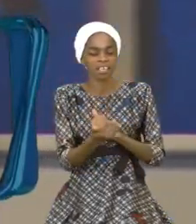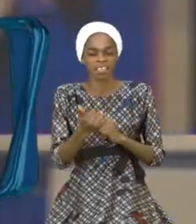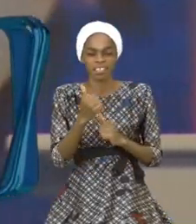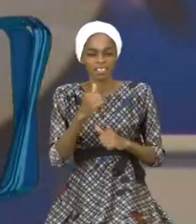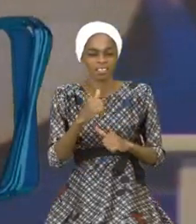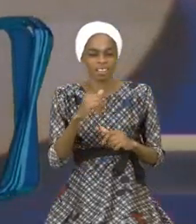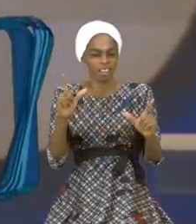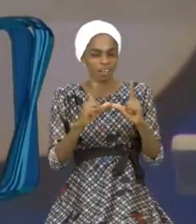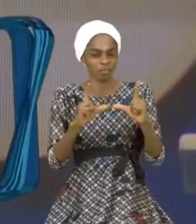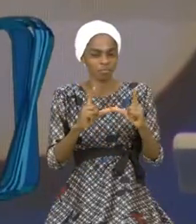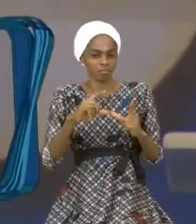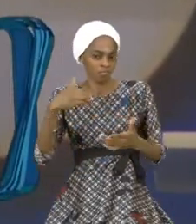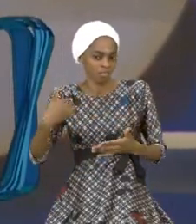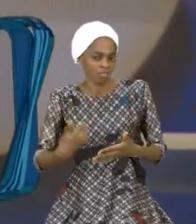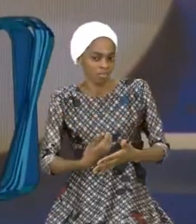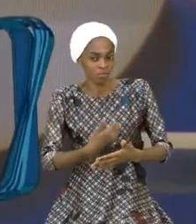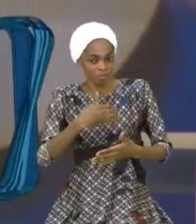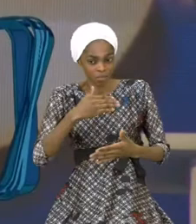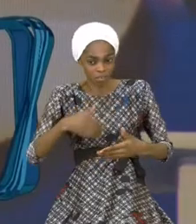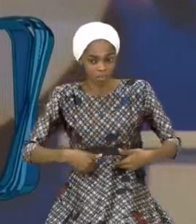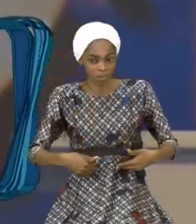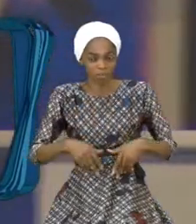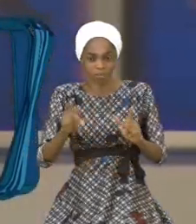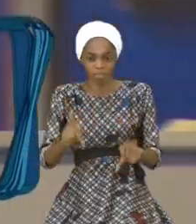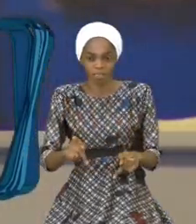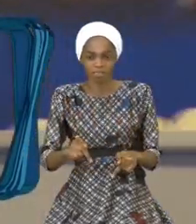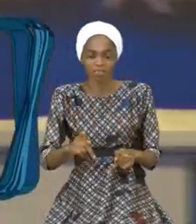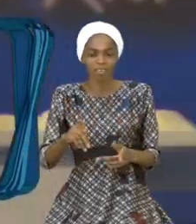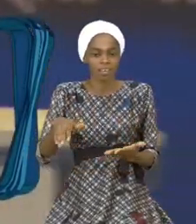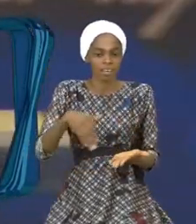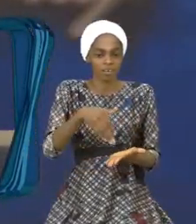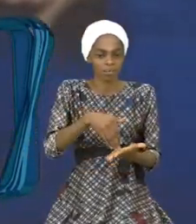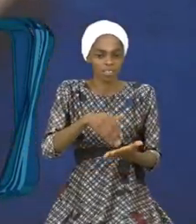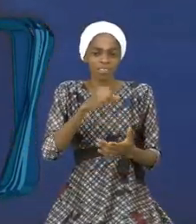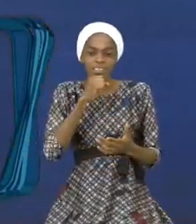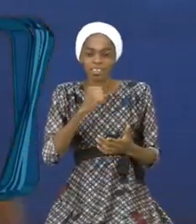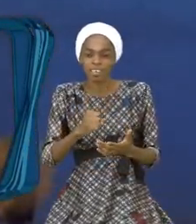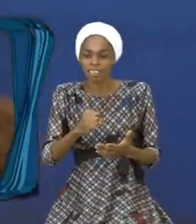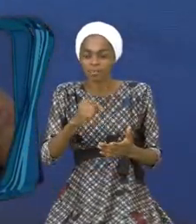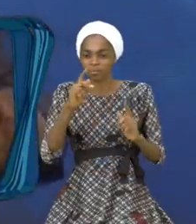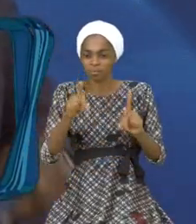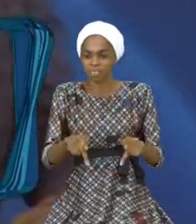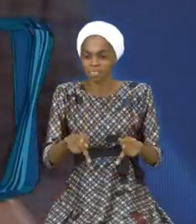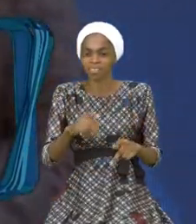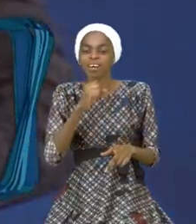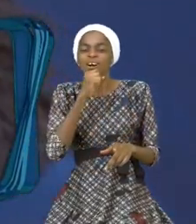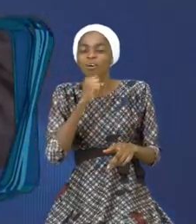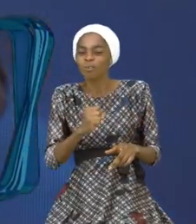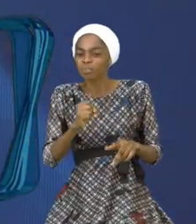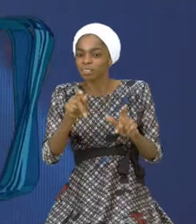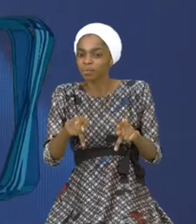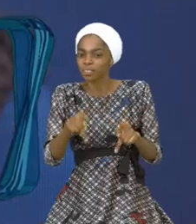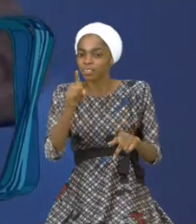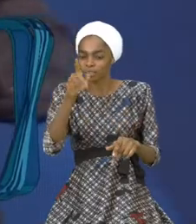will. As a middle-aged person, you will. As an old, aged person, you will. And